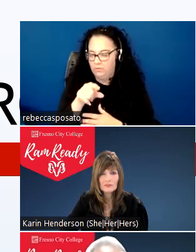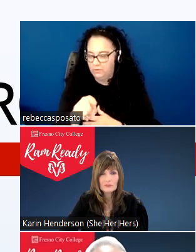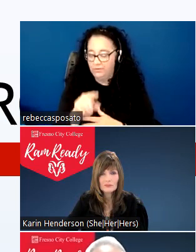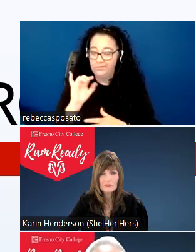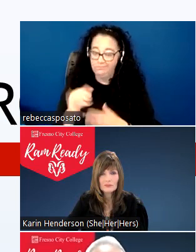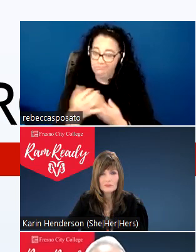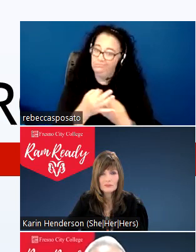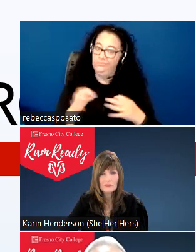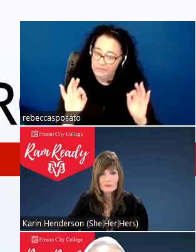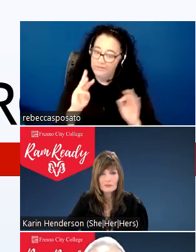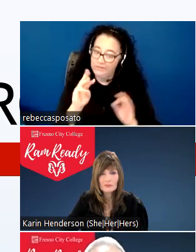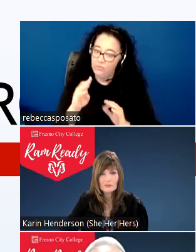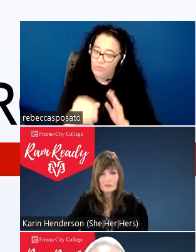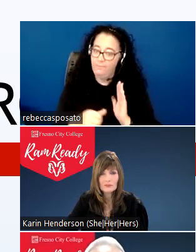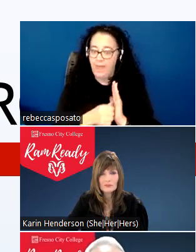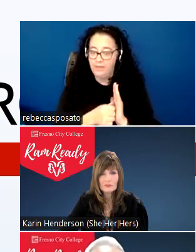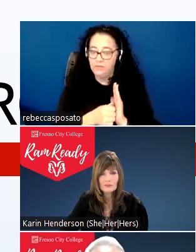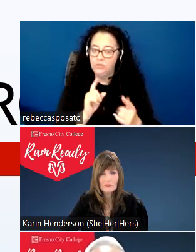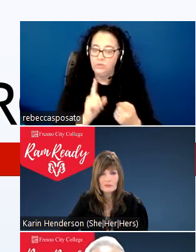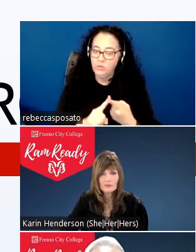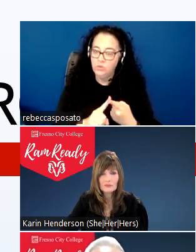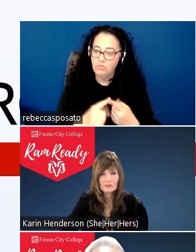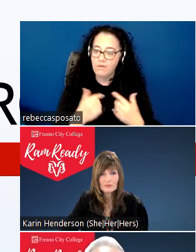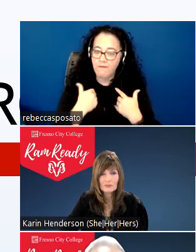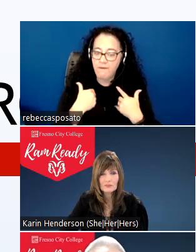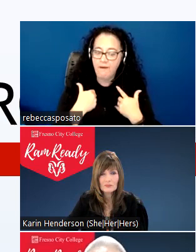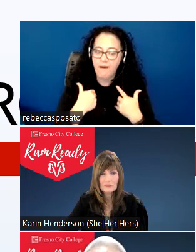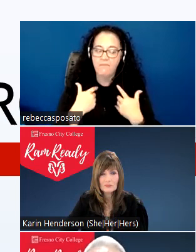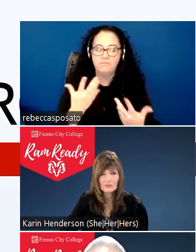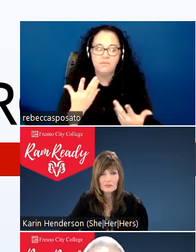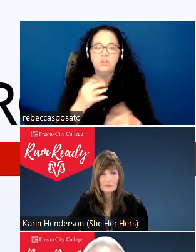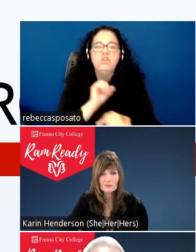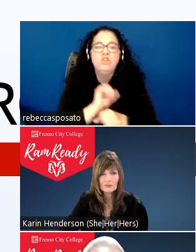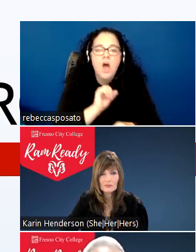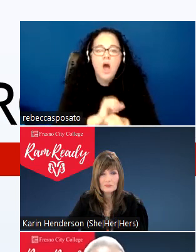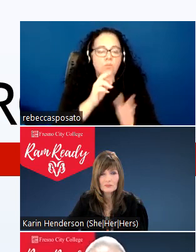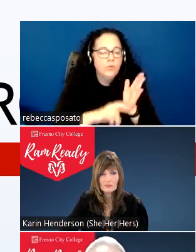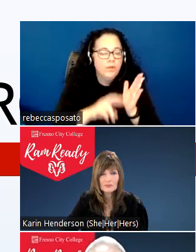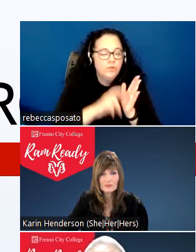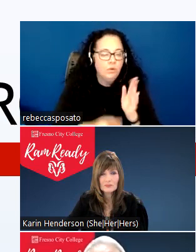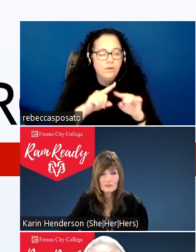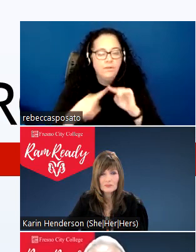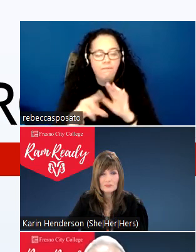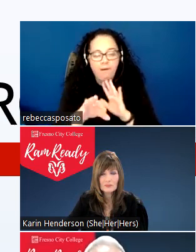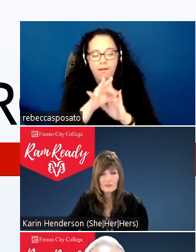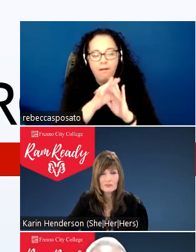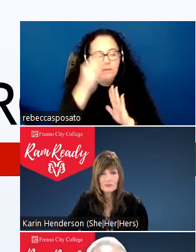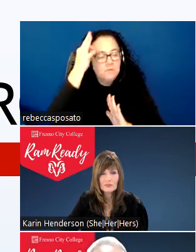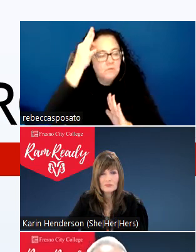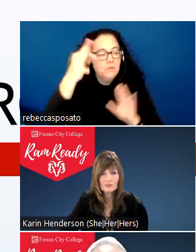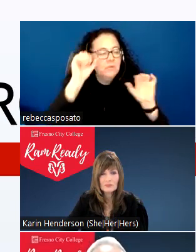free website to conduct career research. So if you want to look at careers, this is an